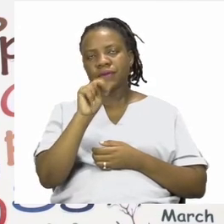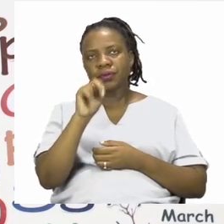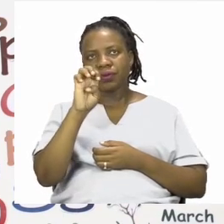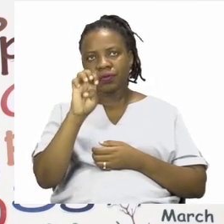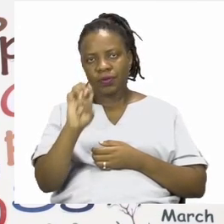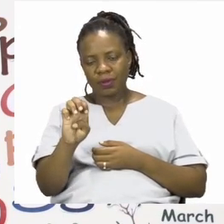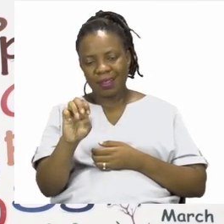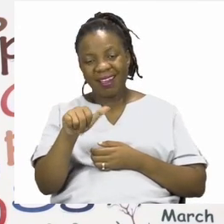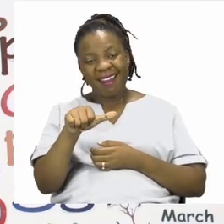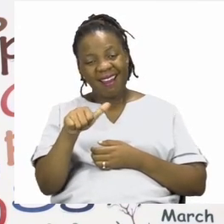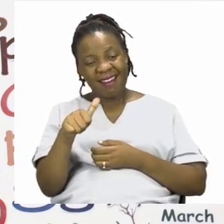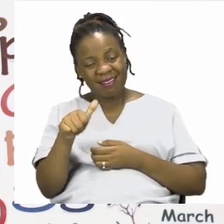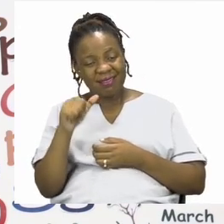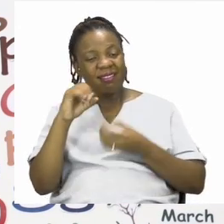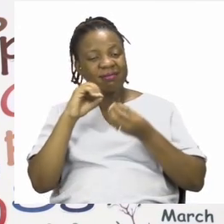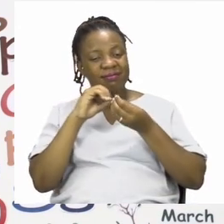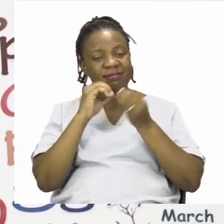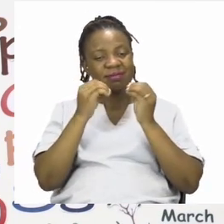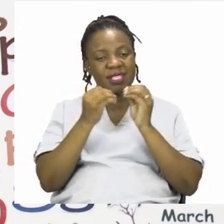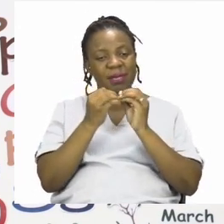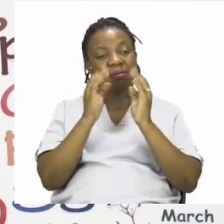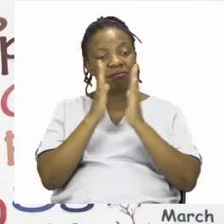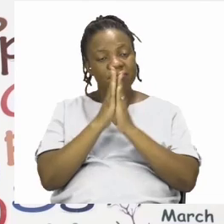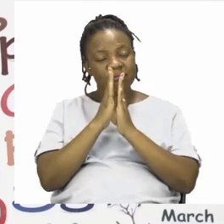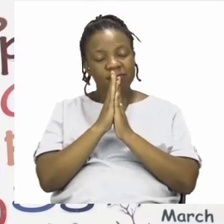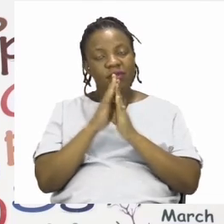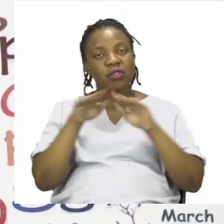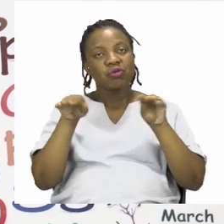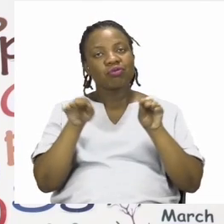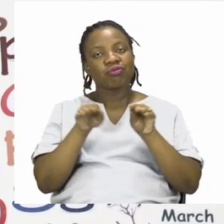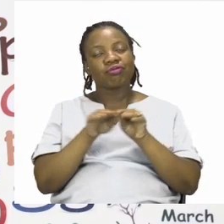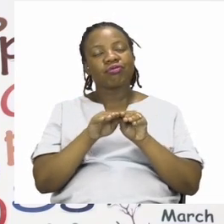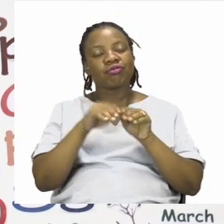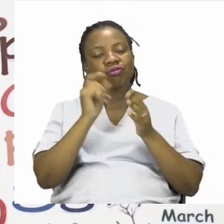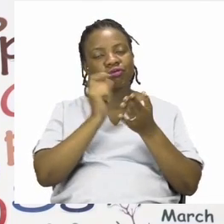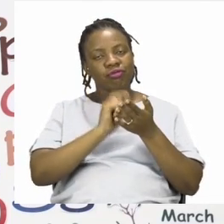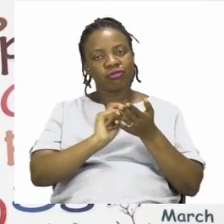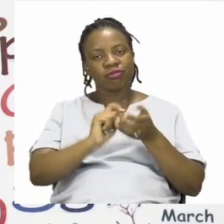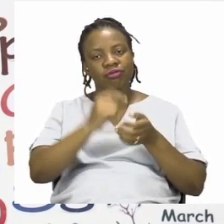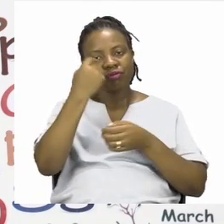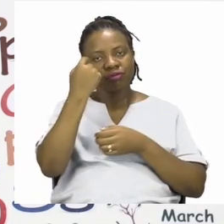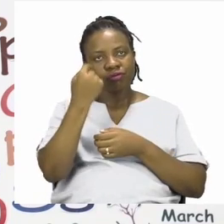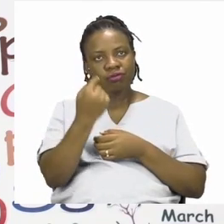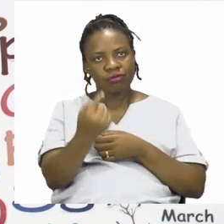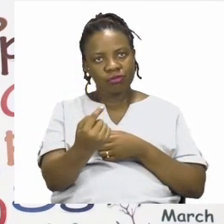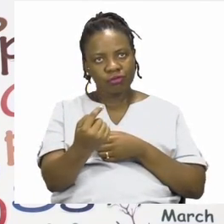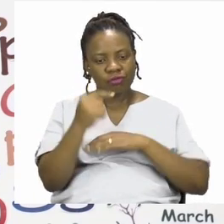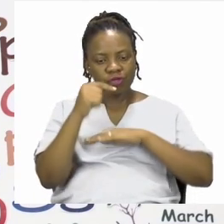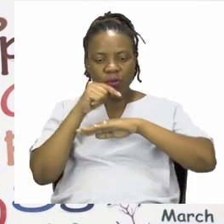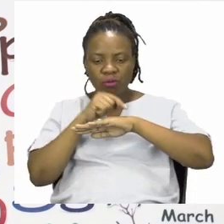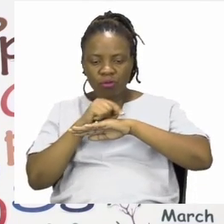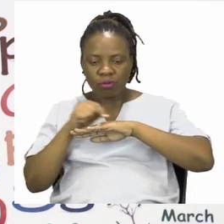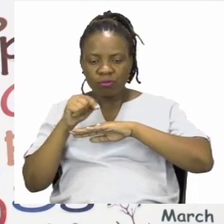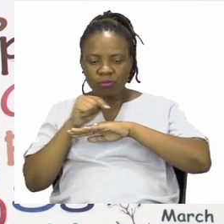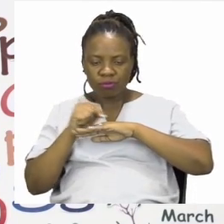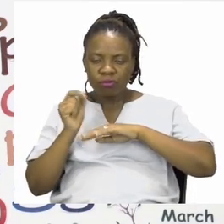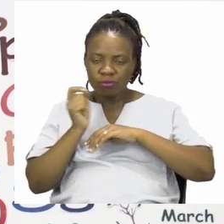other numbers in words as well. Remember, you need to do it on the spaces